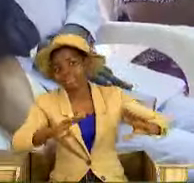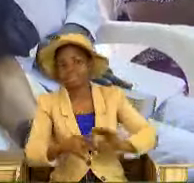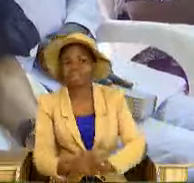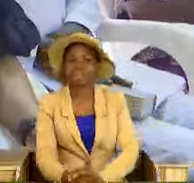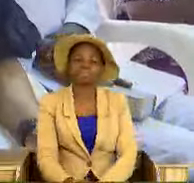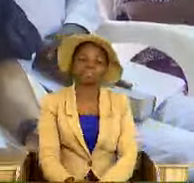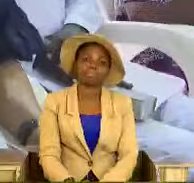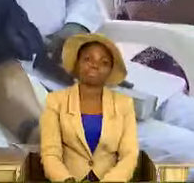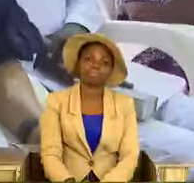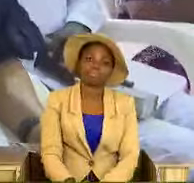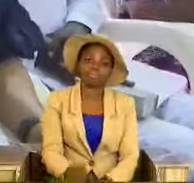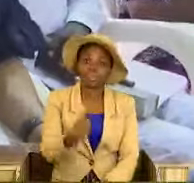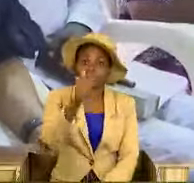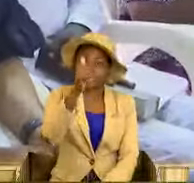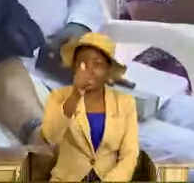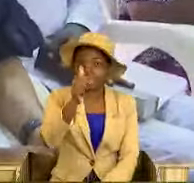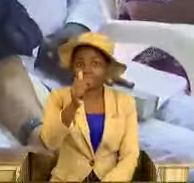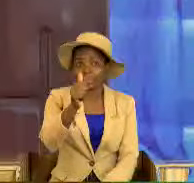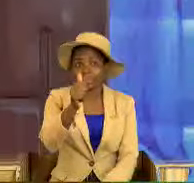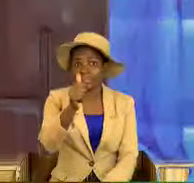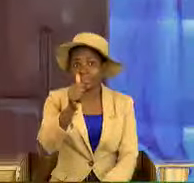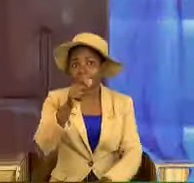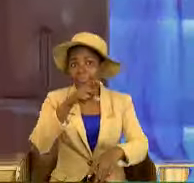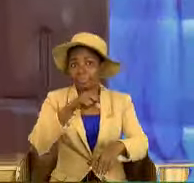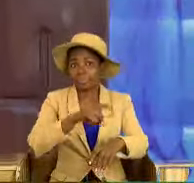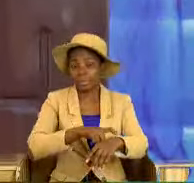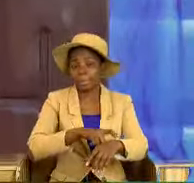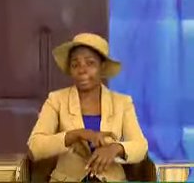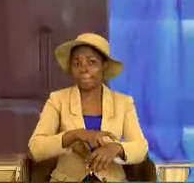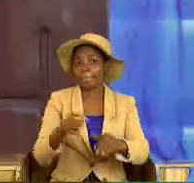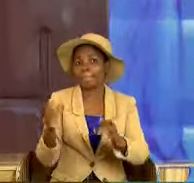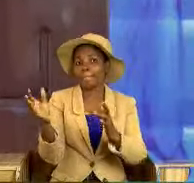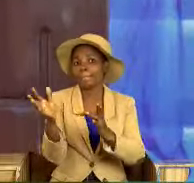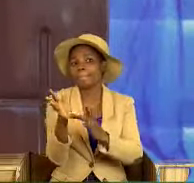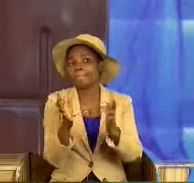nazare a tiny Bible study will answer the